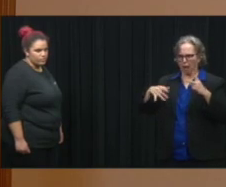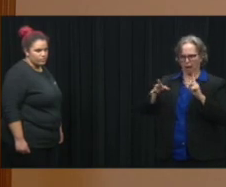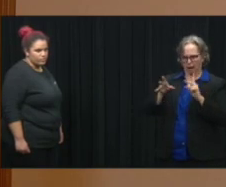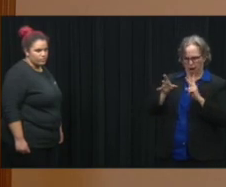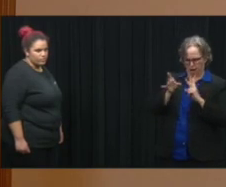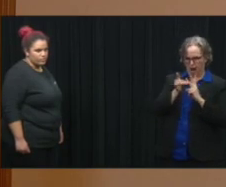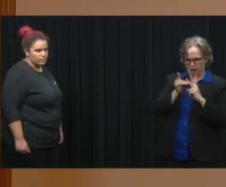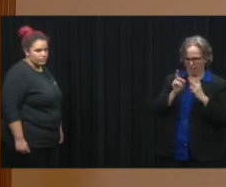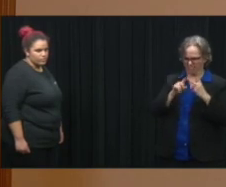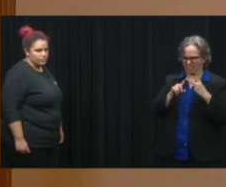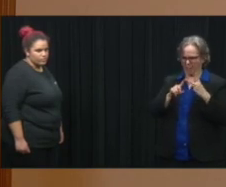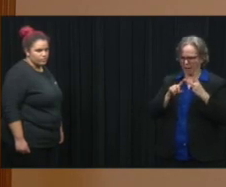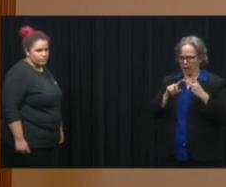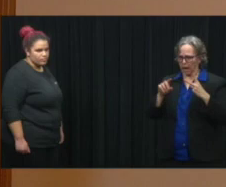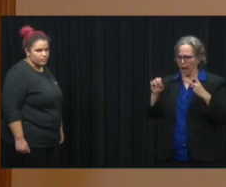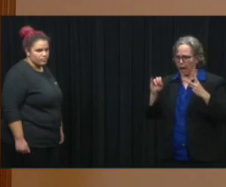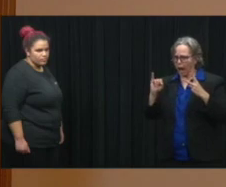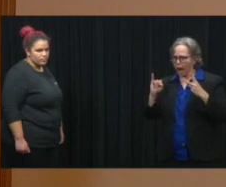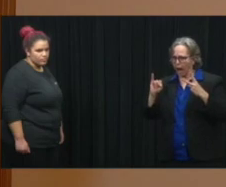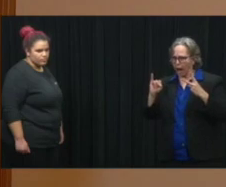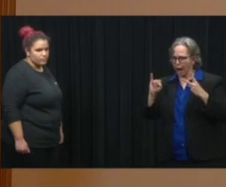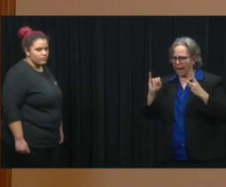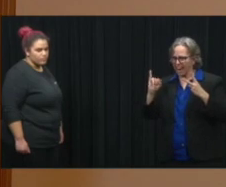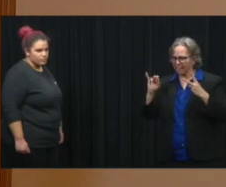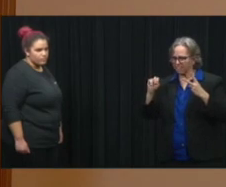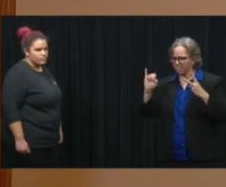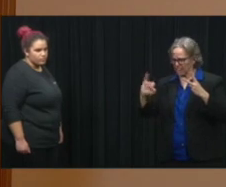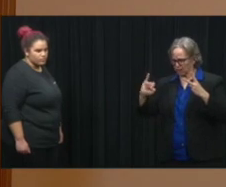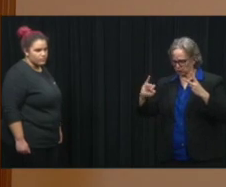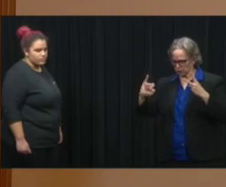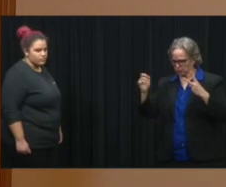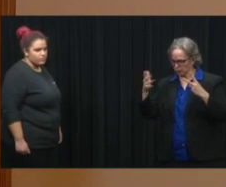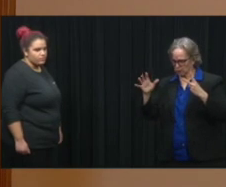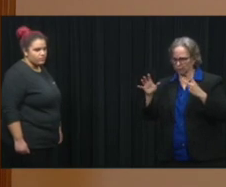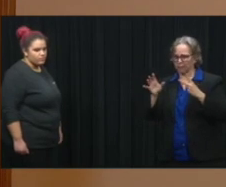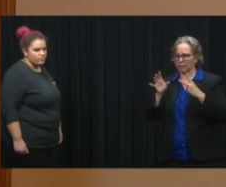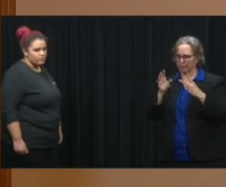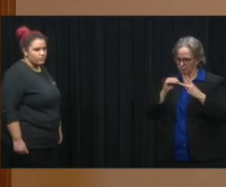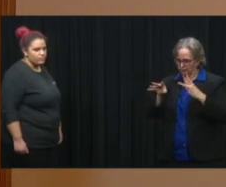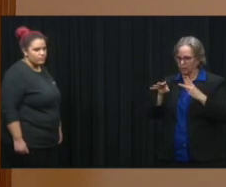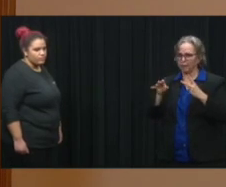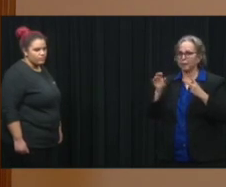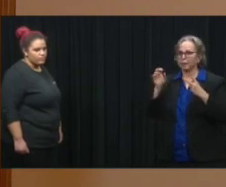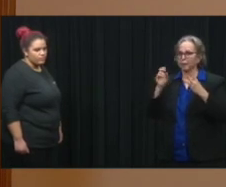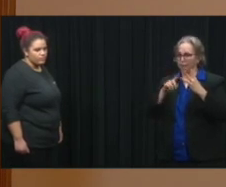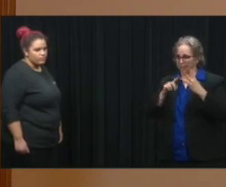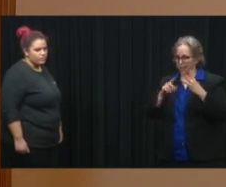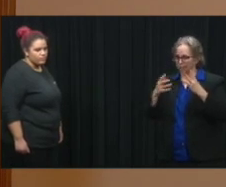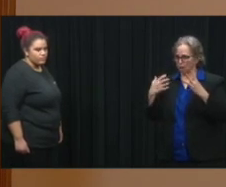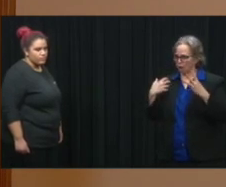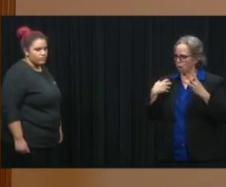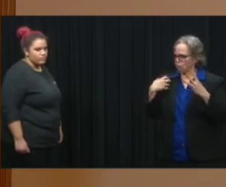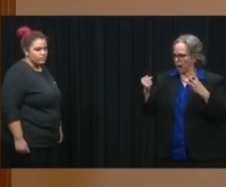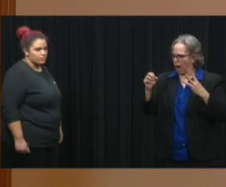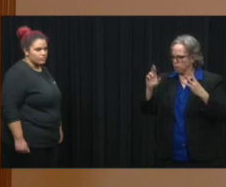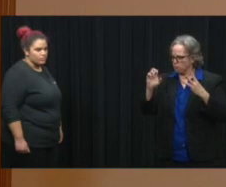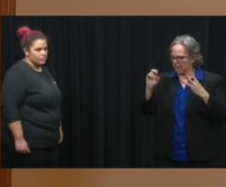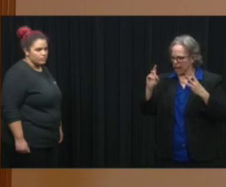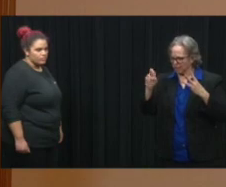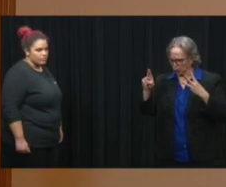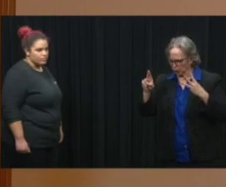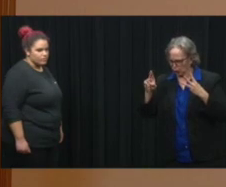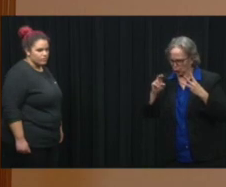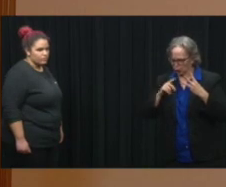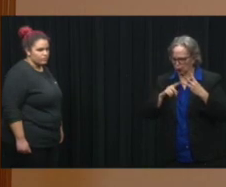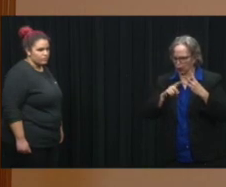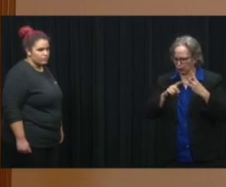infectious people. And then you have the people who have recovered, who have recovered from it and are no longer infectious. And what we're